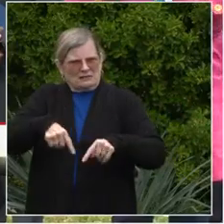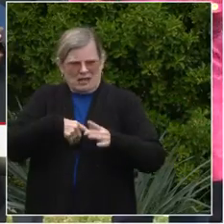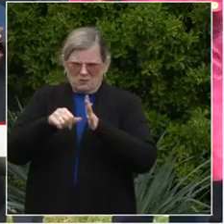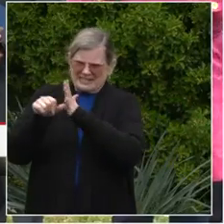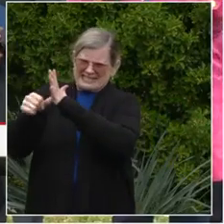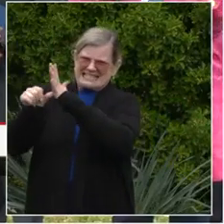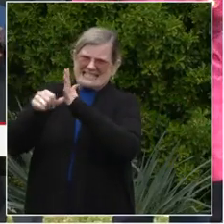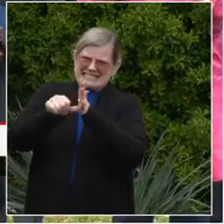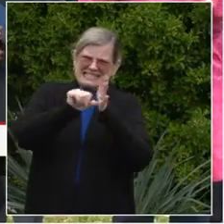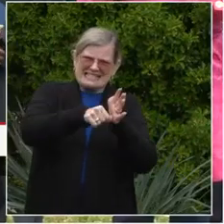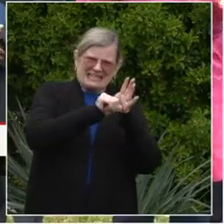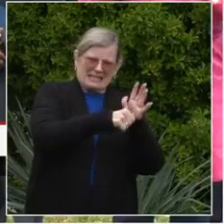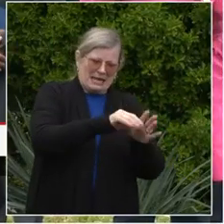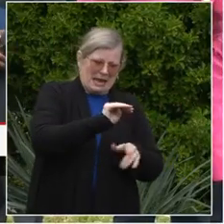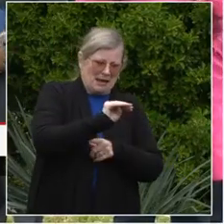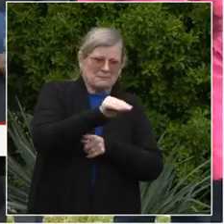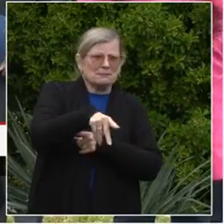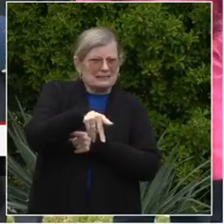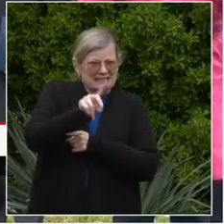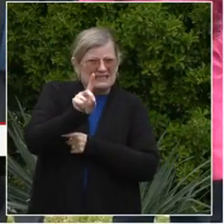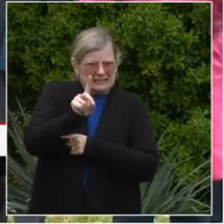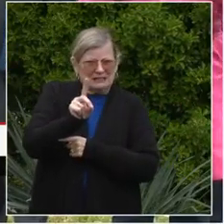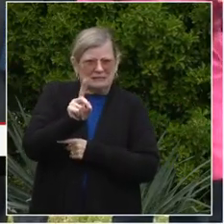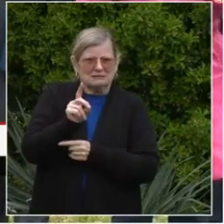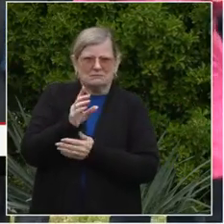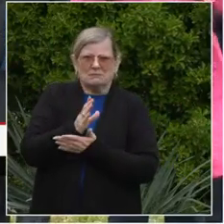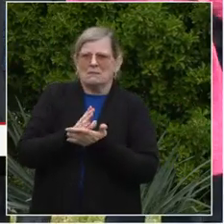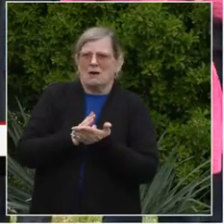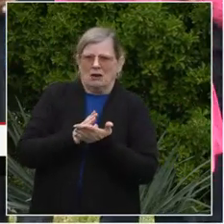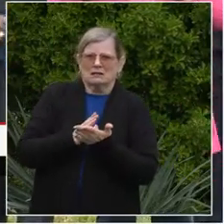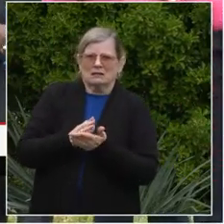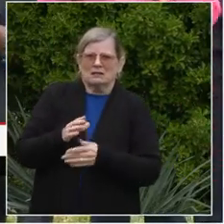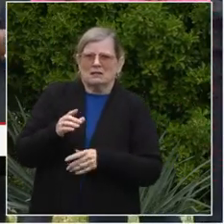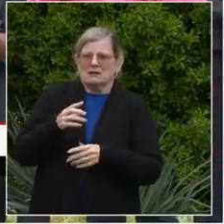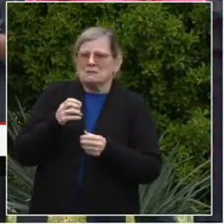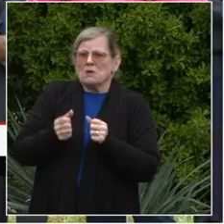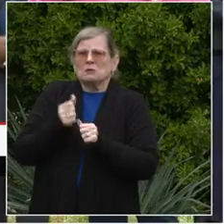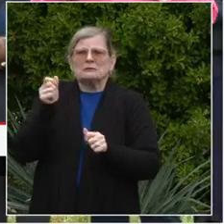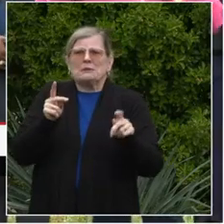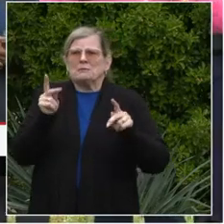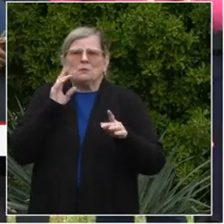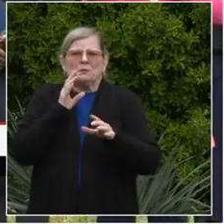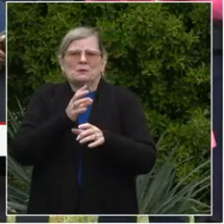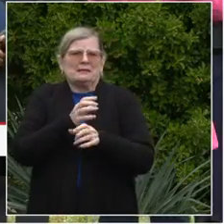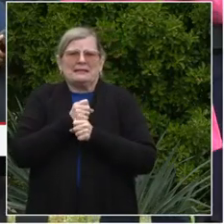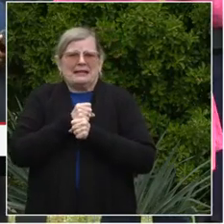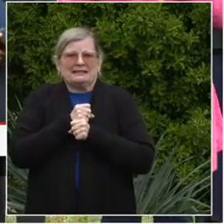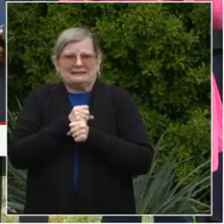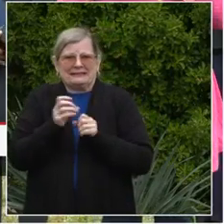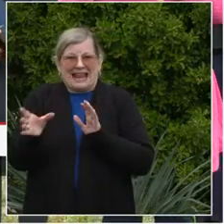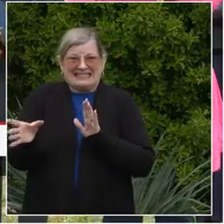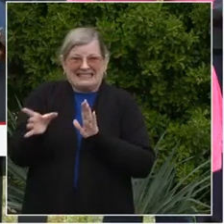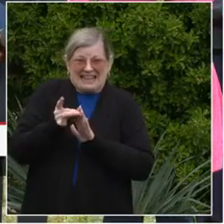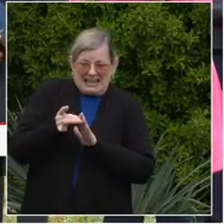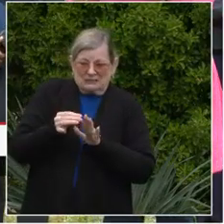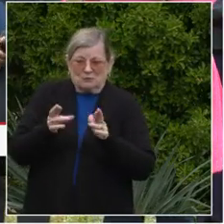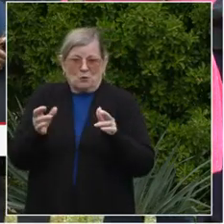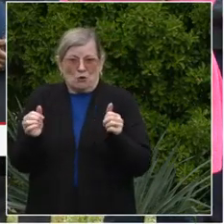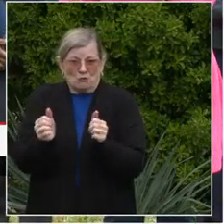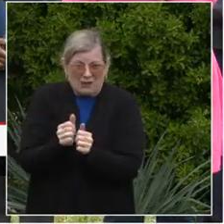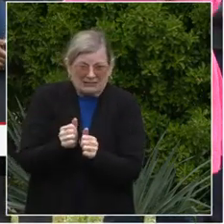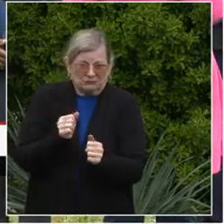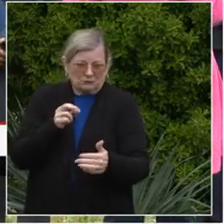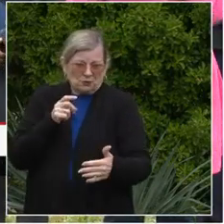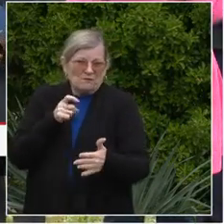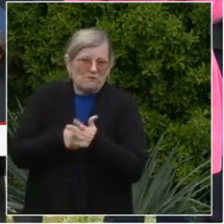the MPD part of this. Most people get attached to the arrest, conviction, piece of it. We're